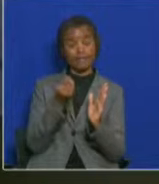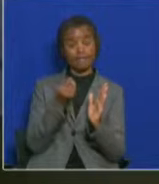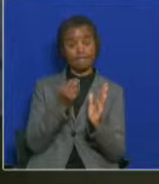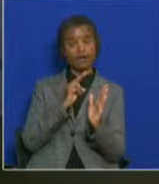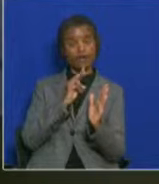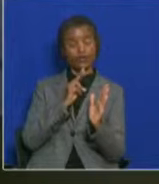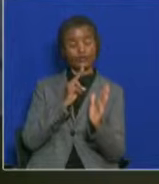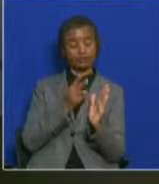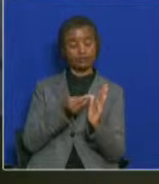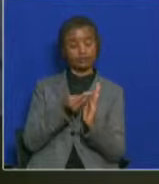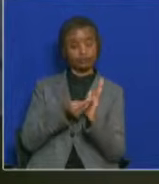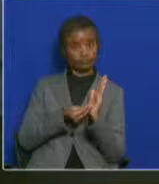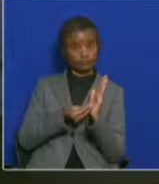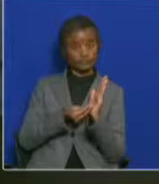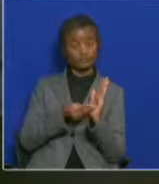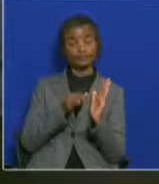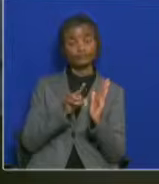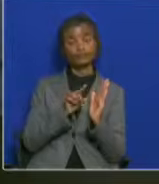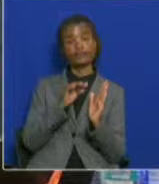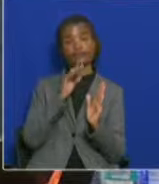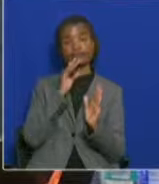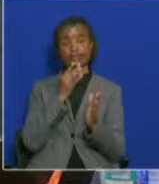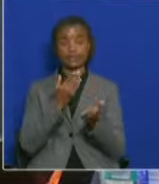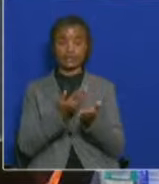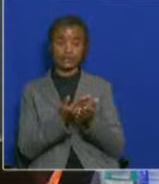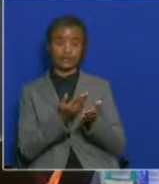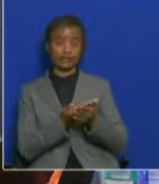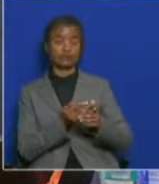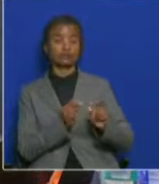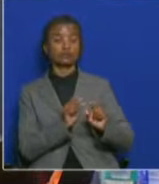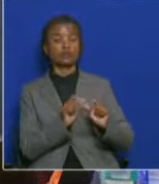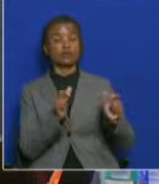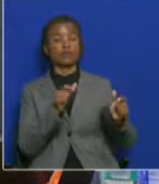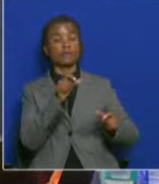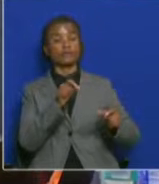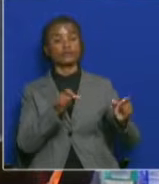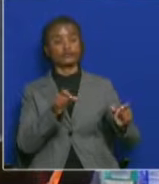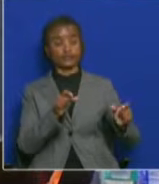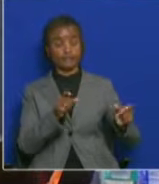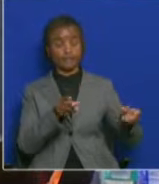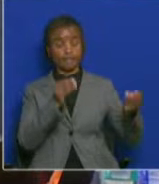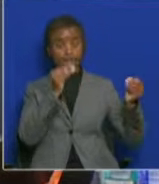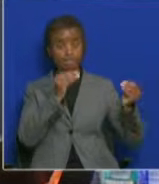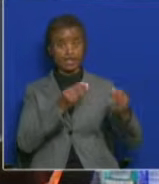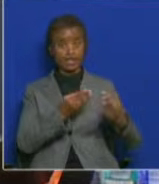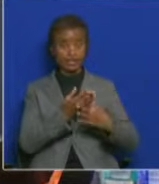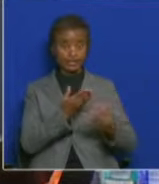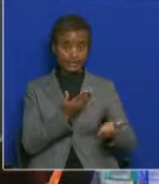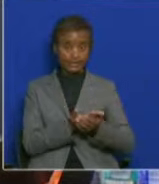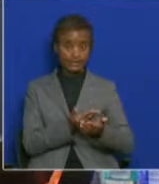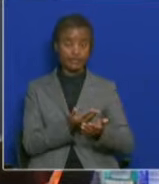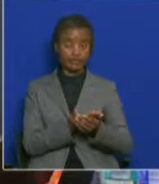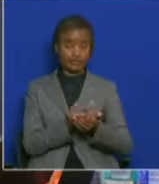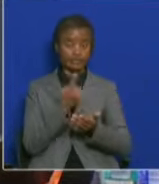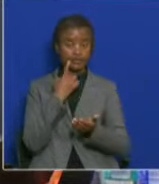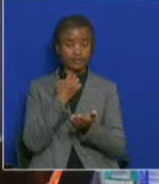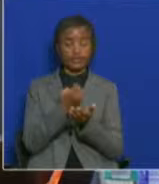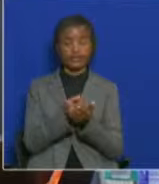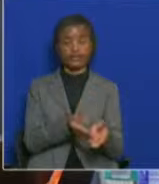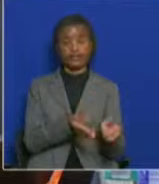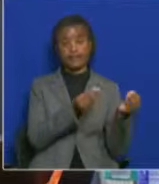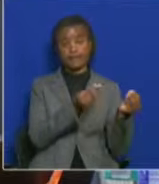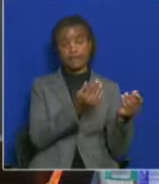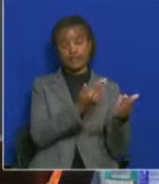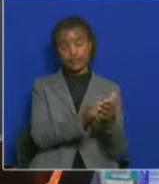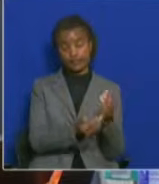to have access to that evidence. The third is that there